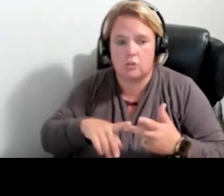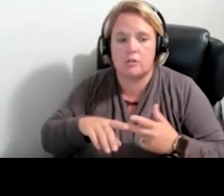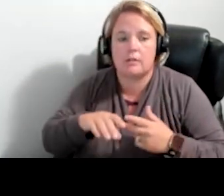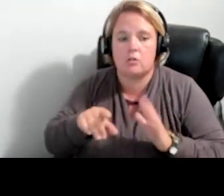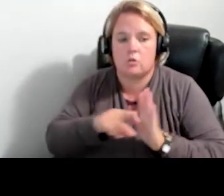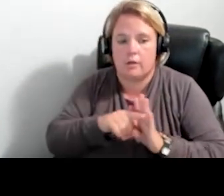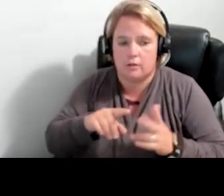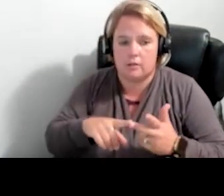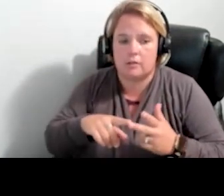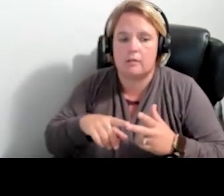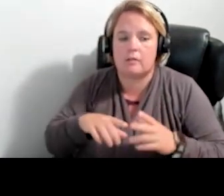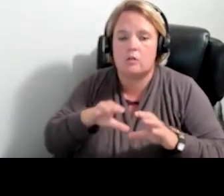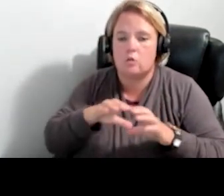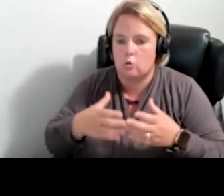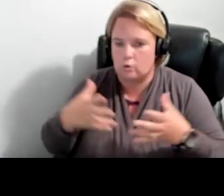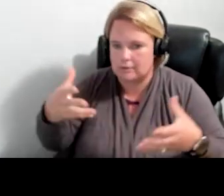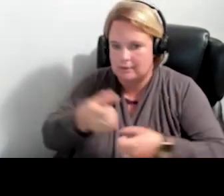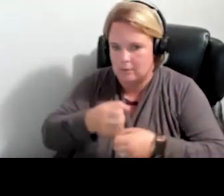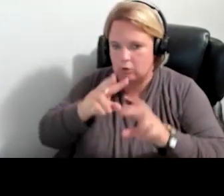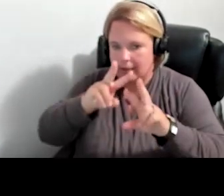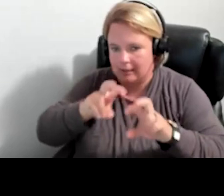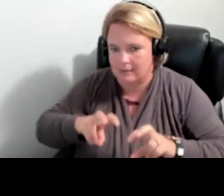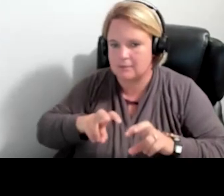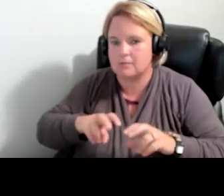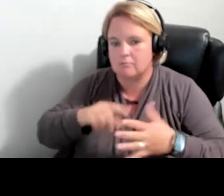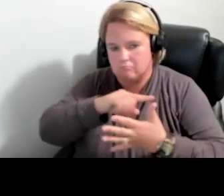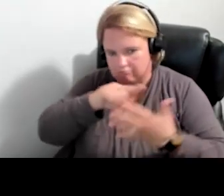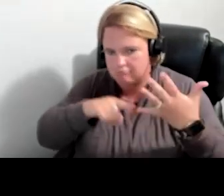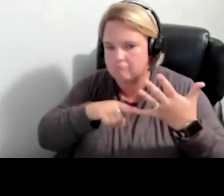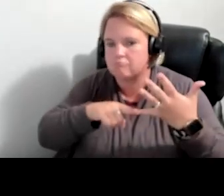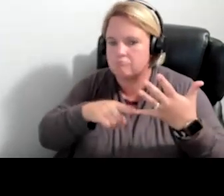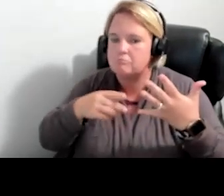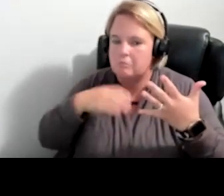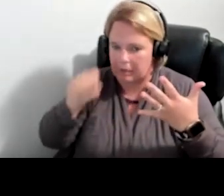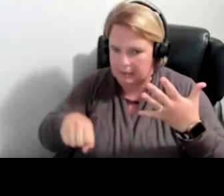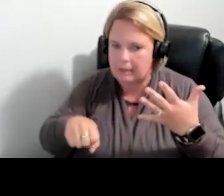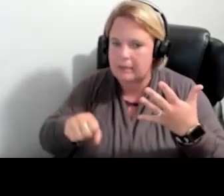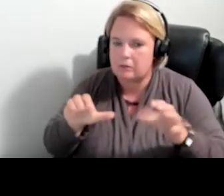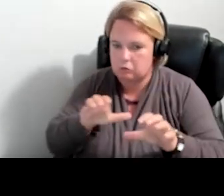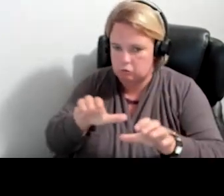then course summary and analysis. All of these things I am able to do.